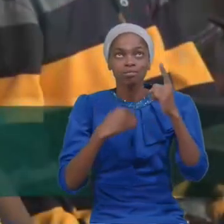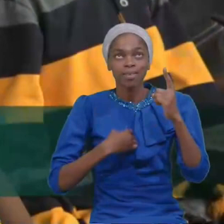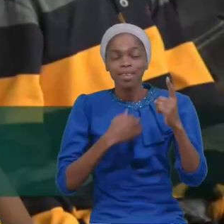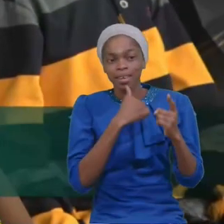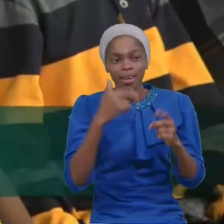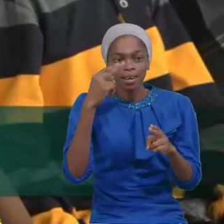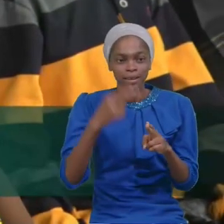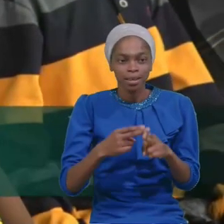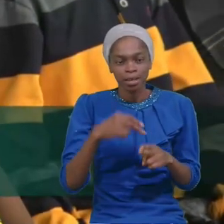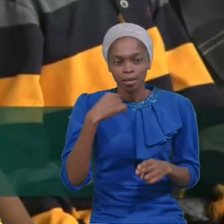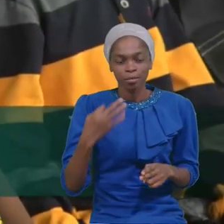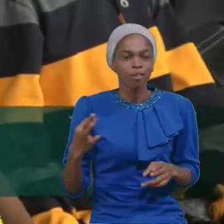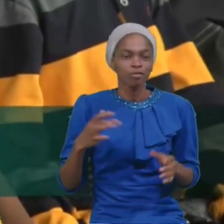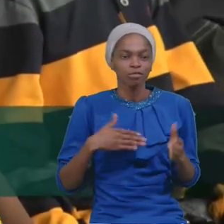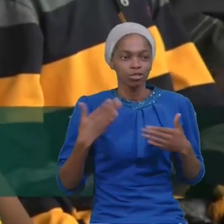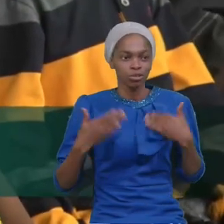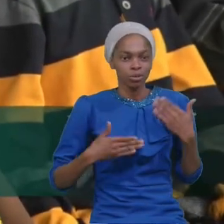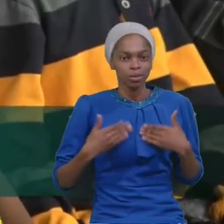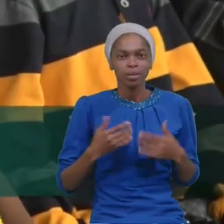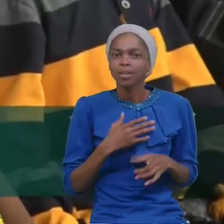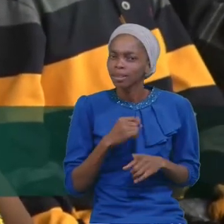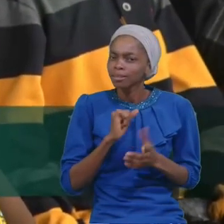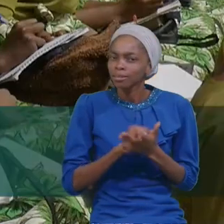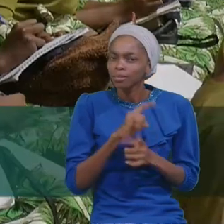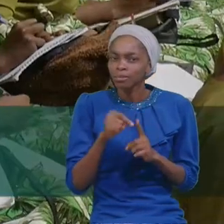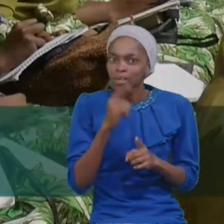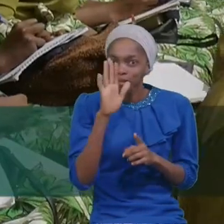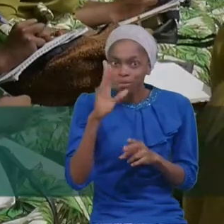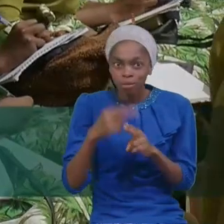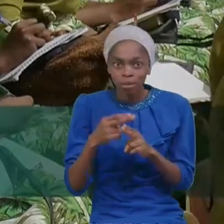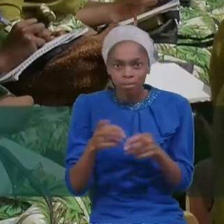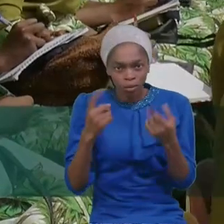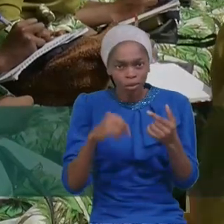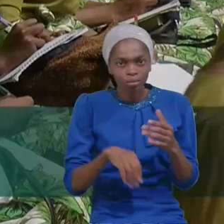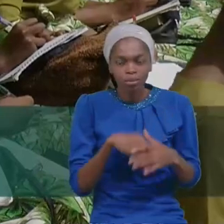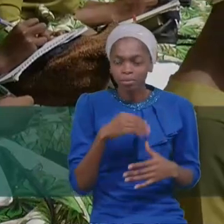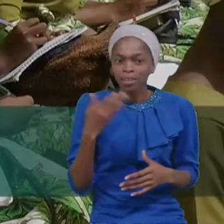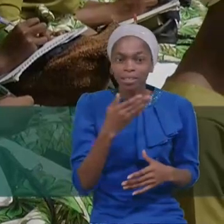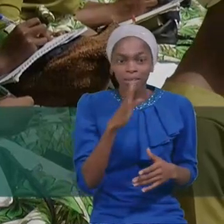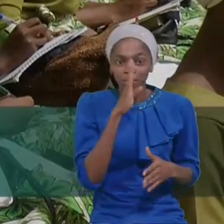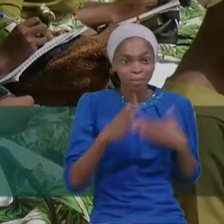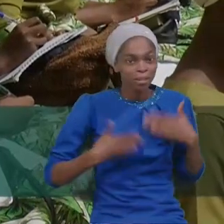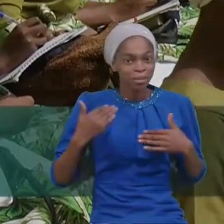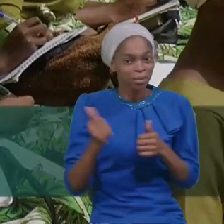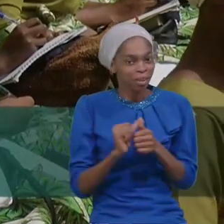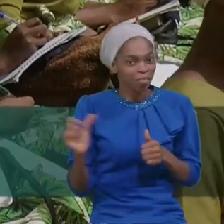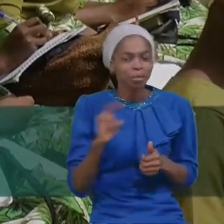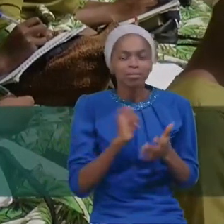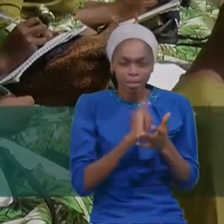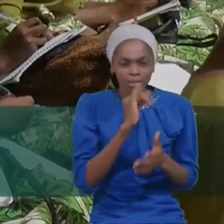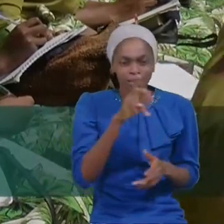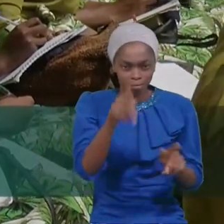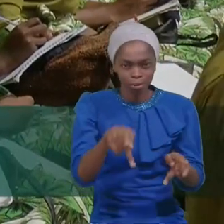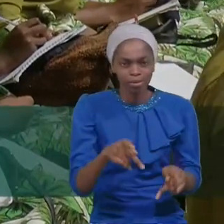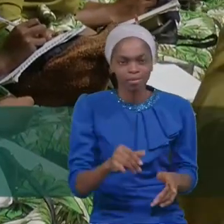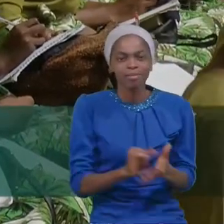be joy everywhere. That's the man, that's the woman, that's the lady, that's the boy, that's the girl. The school